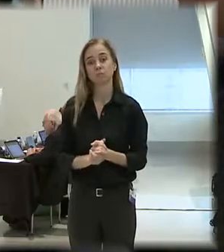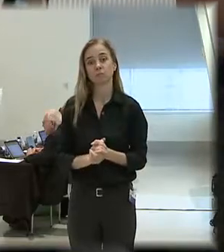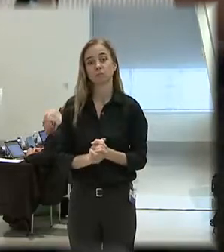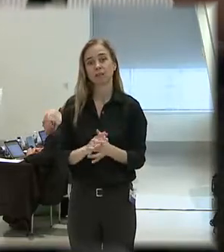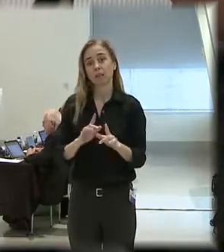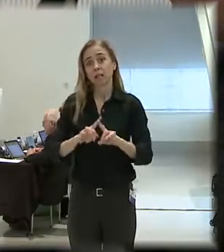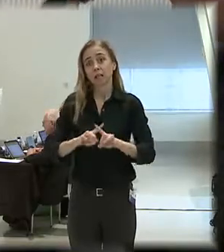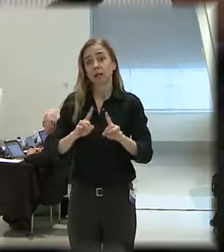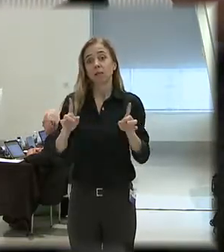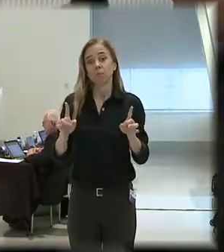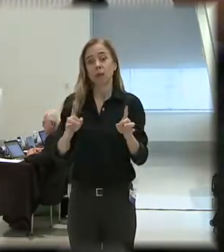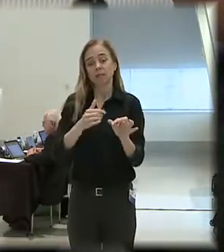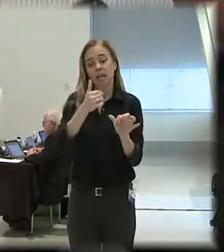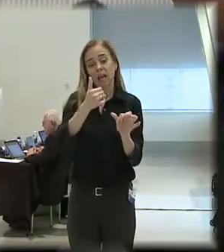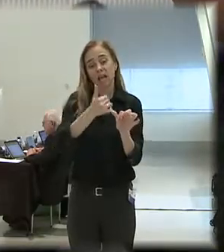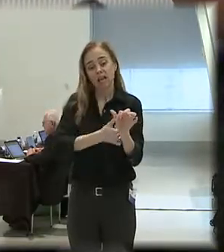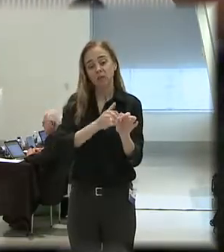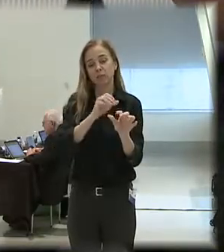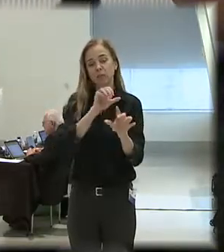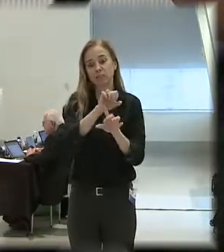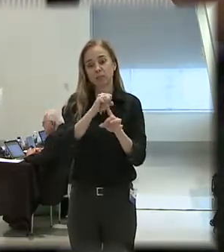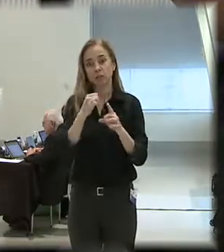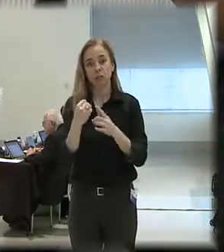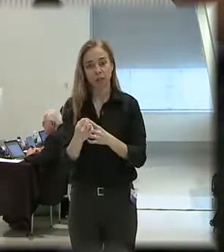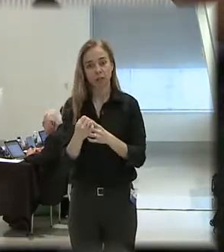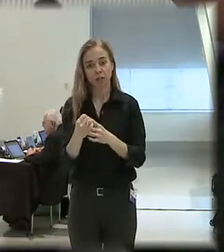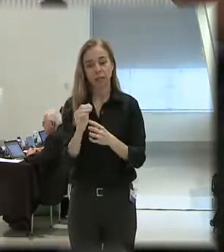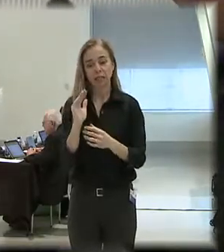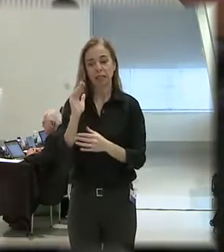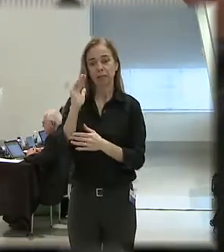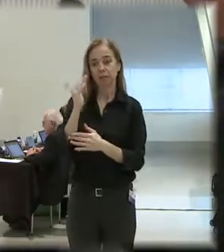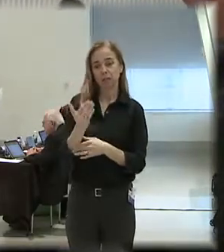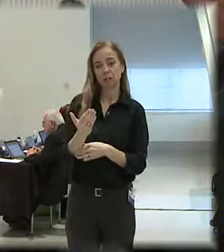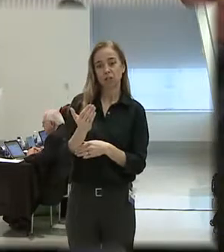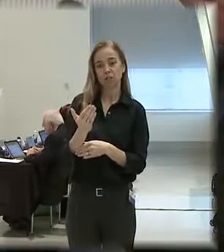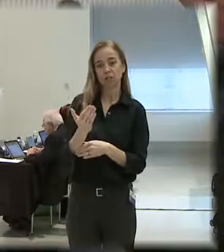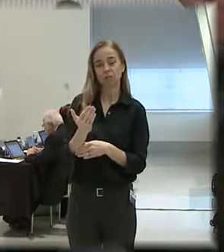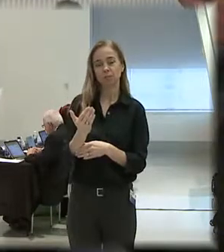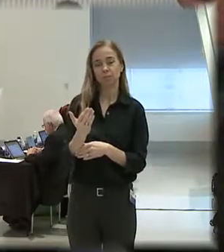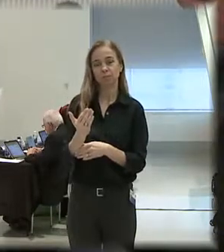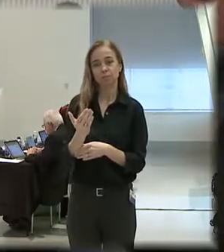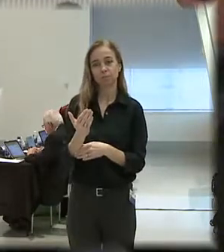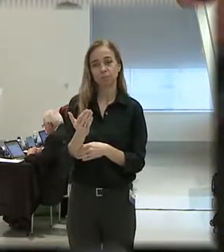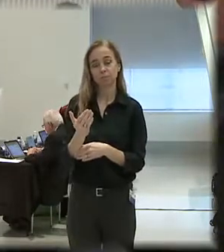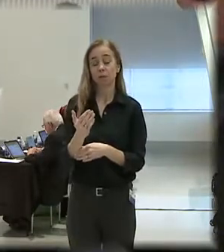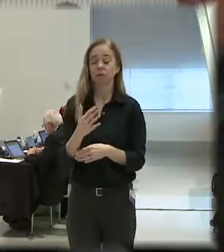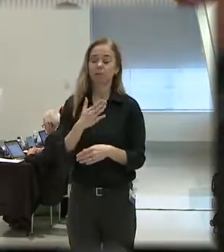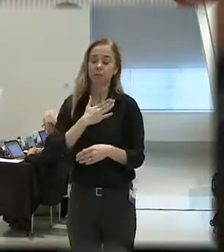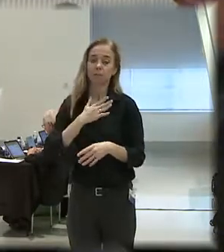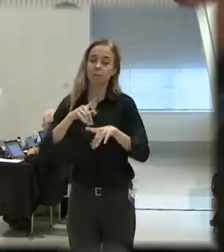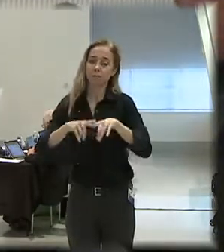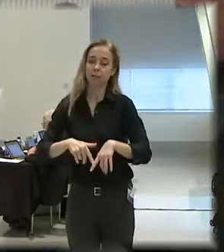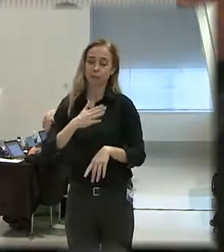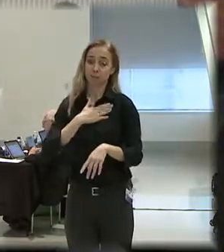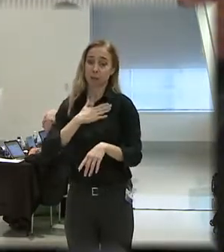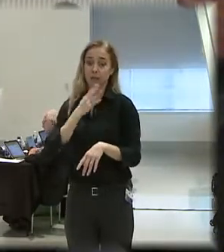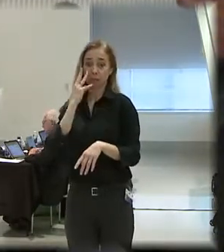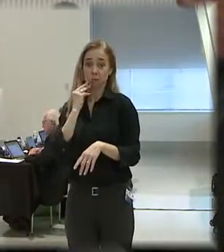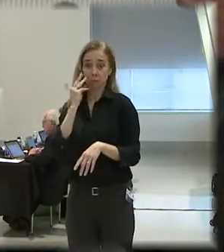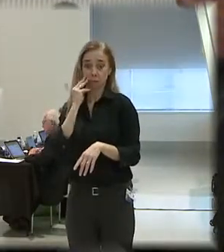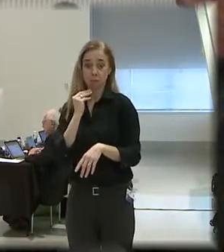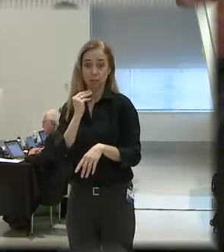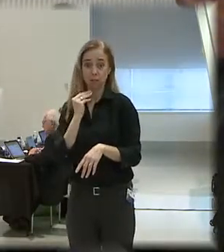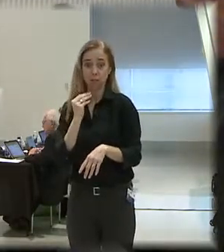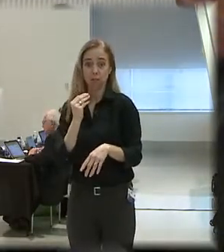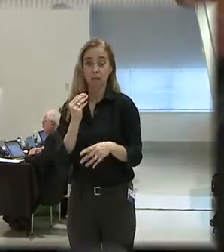But in every one of those cases, that appears to me, at least the experience I have, that